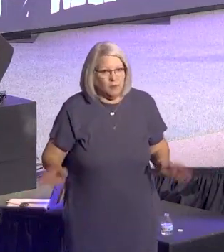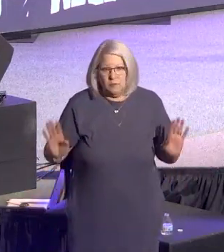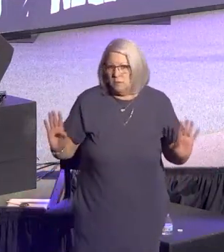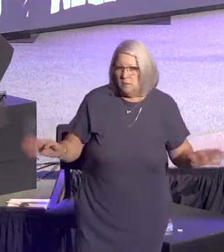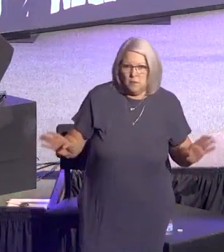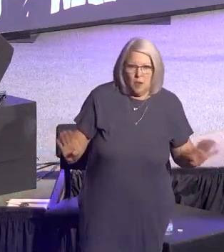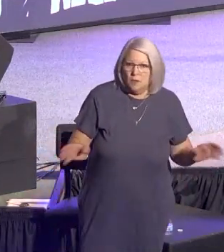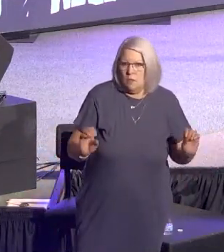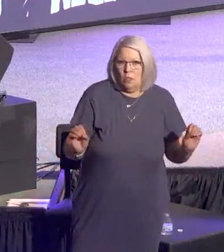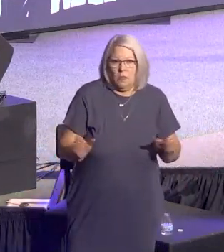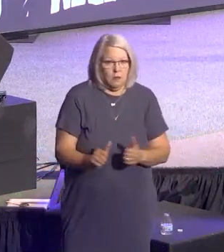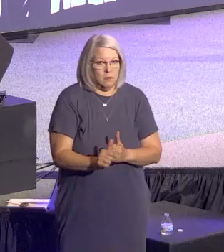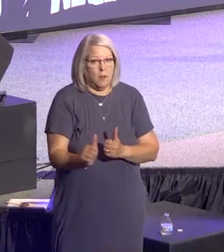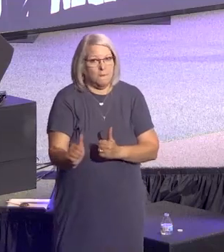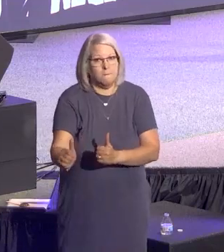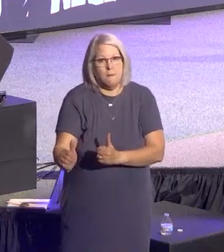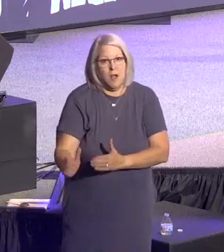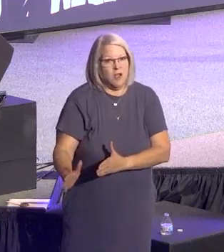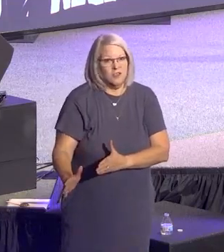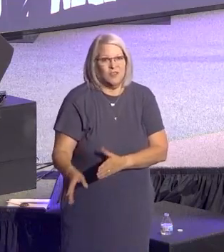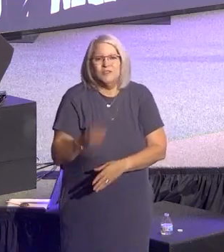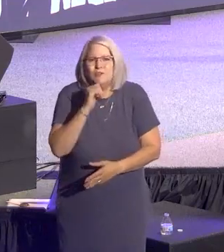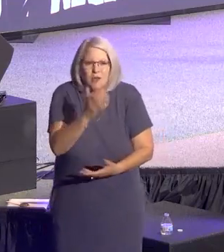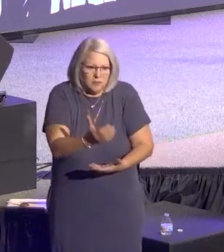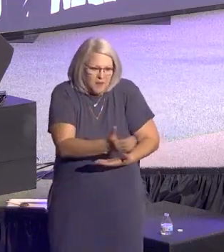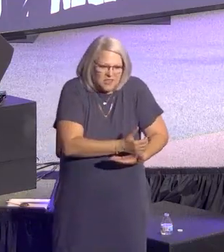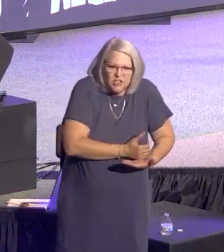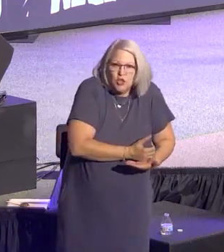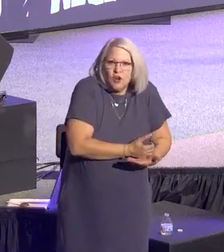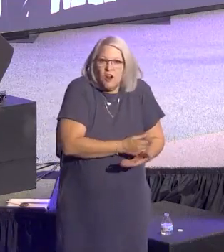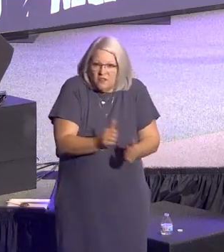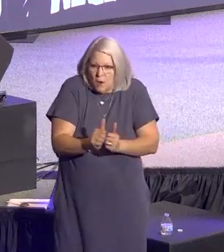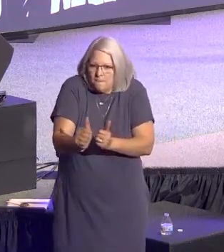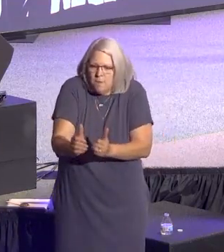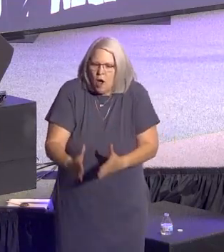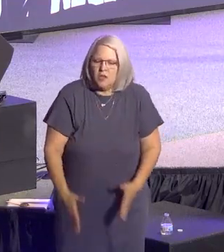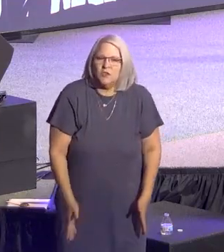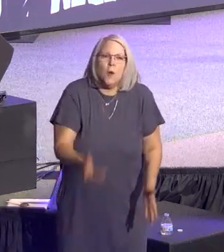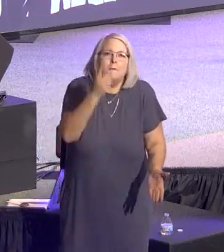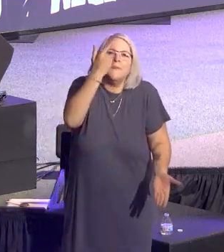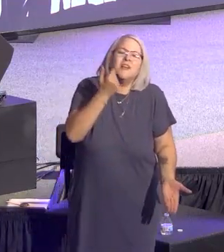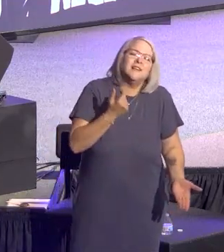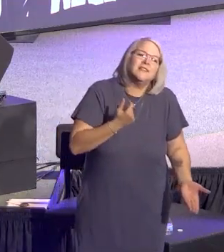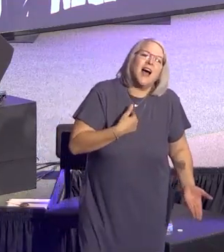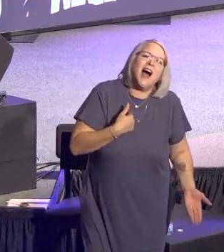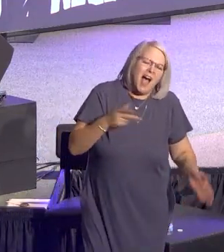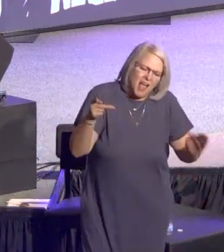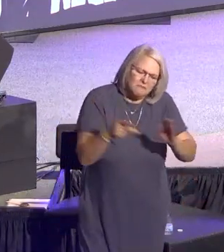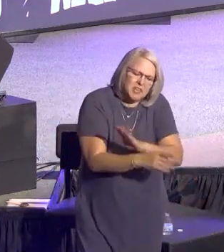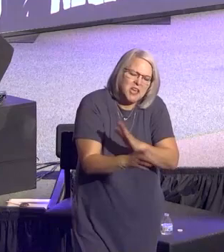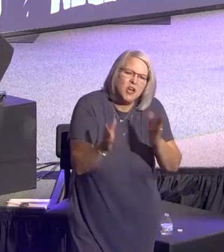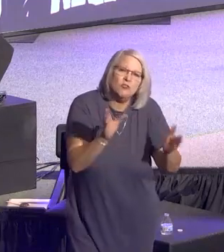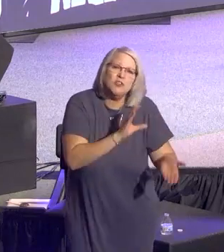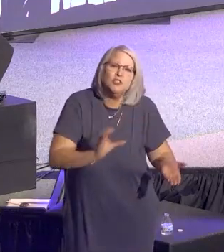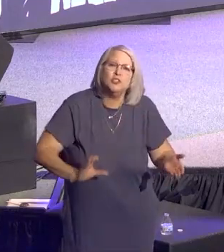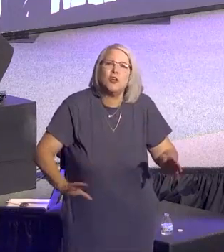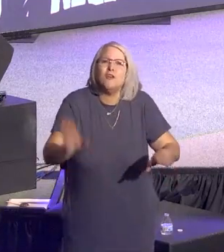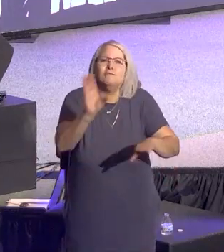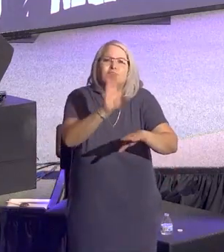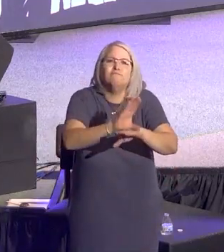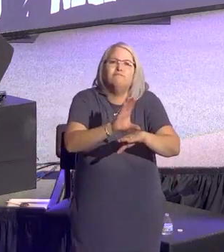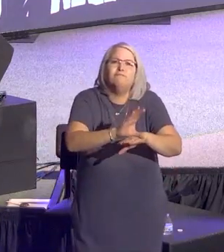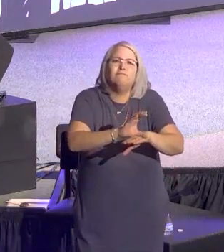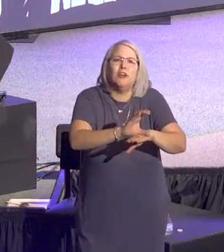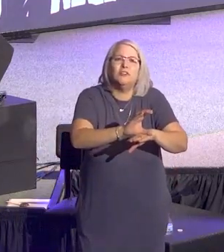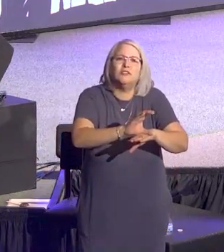apostles and do not even deserve to be called an apostle because I persecuted the church of God.